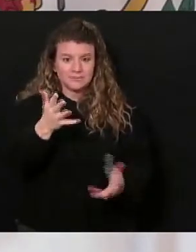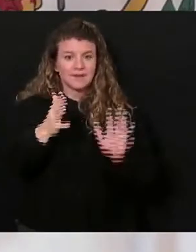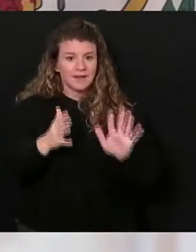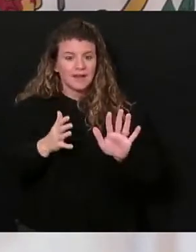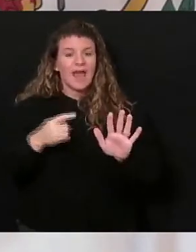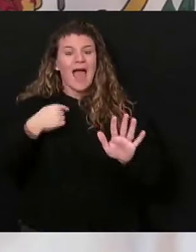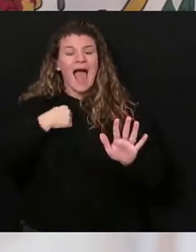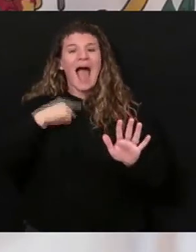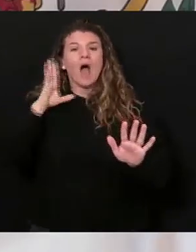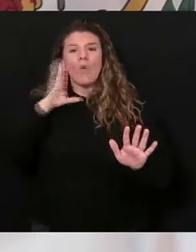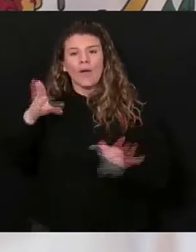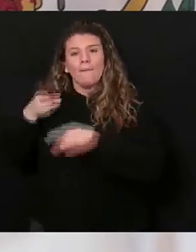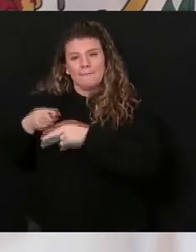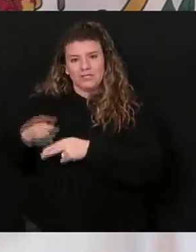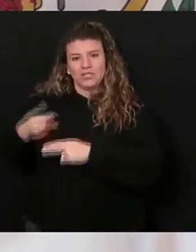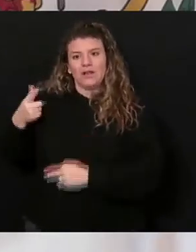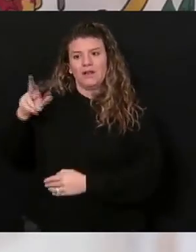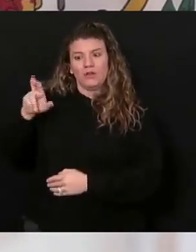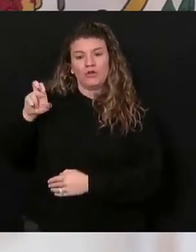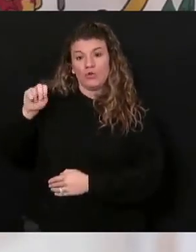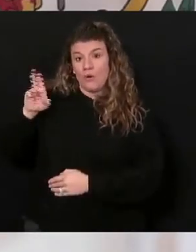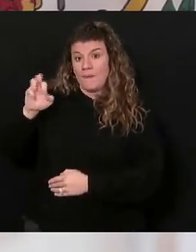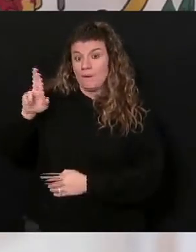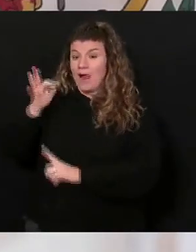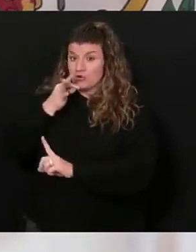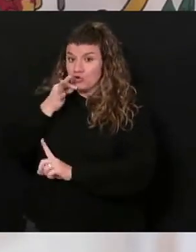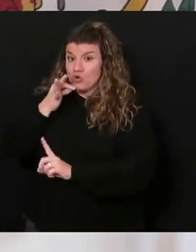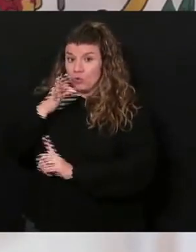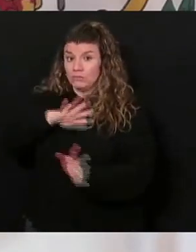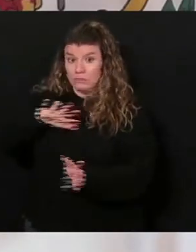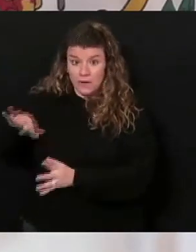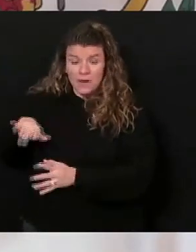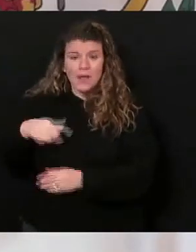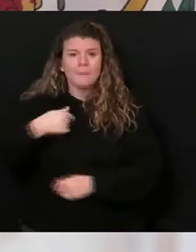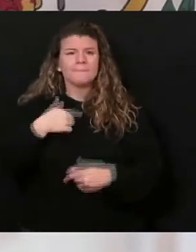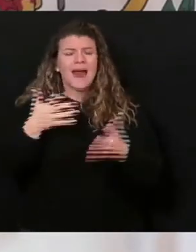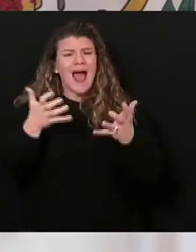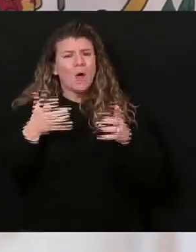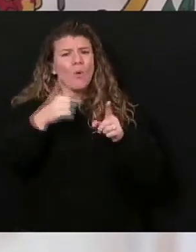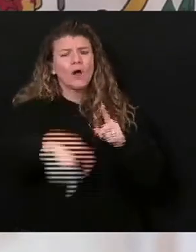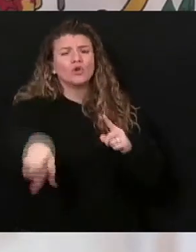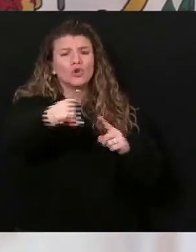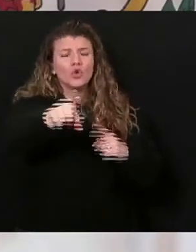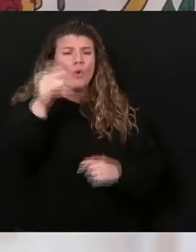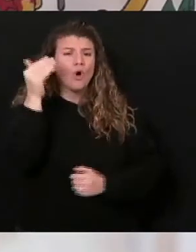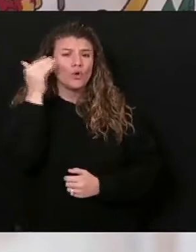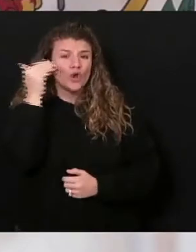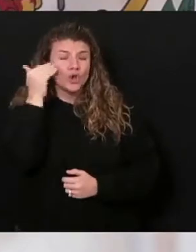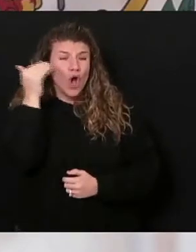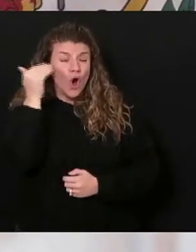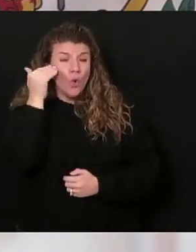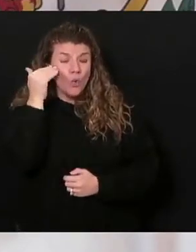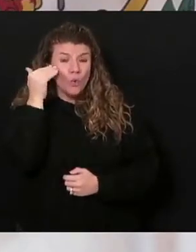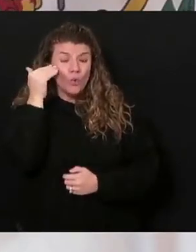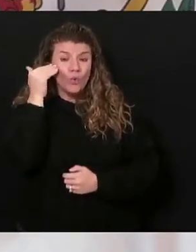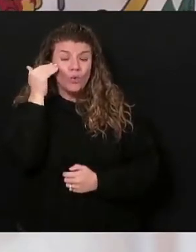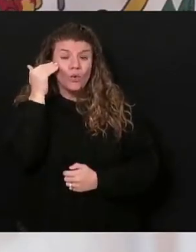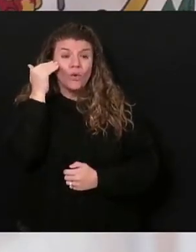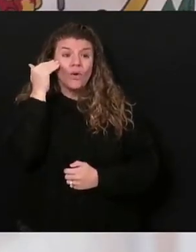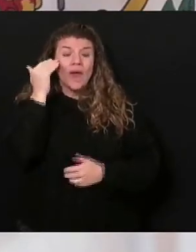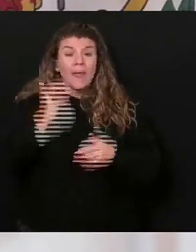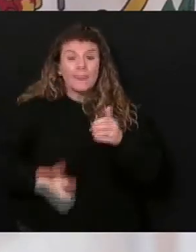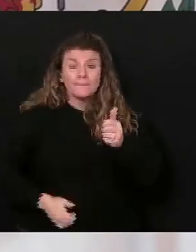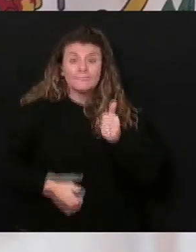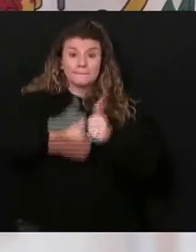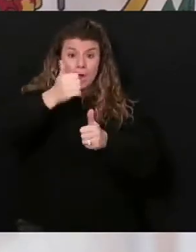to the Greenbrier in just a second. But I want you to know just this, that the absolute